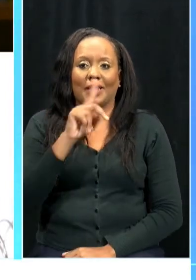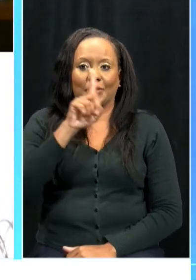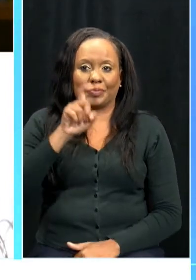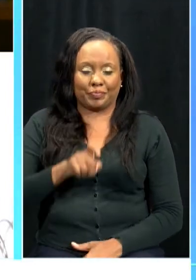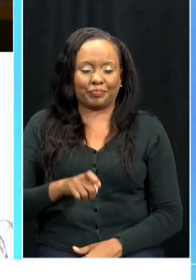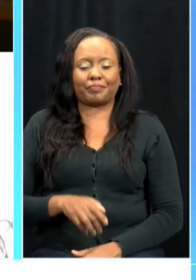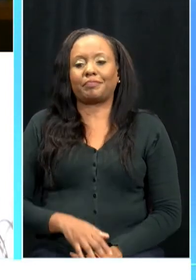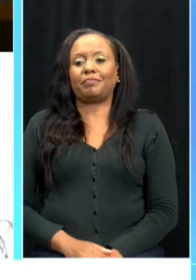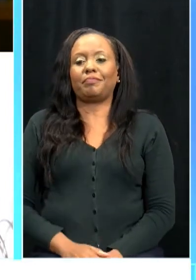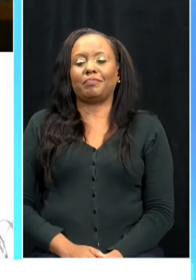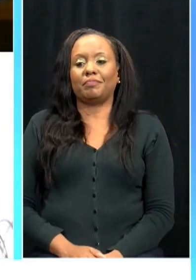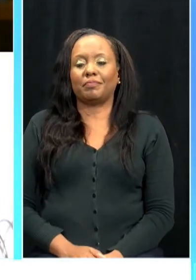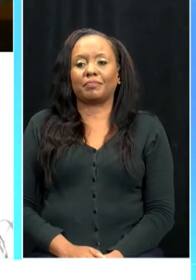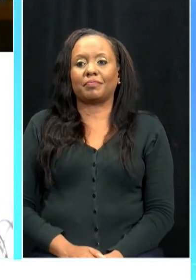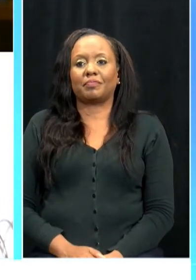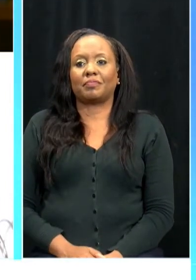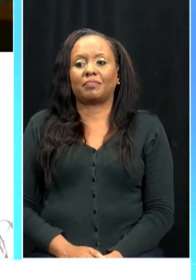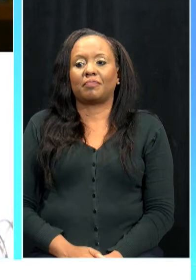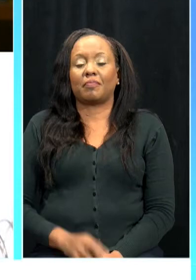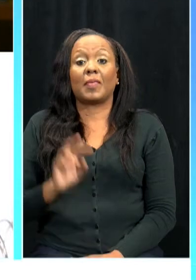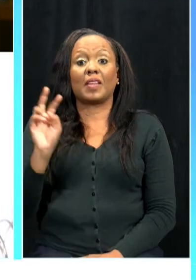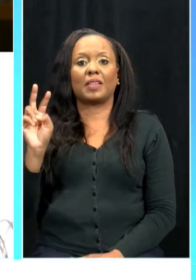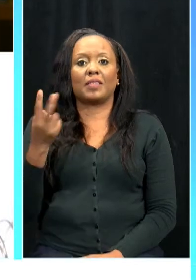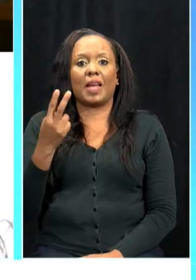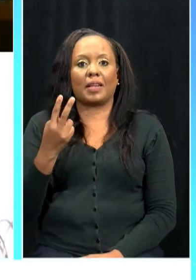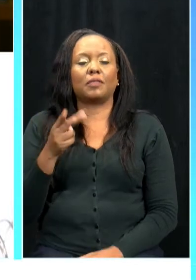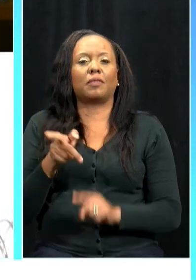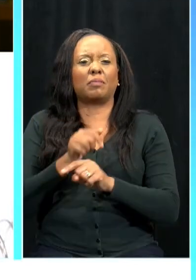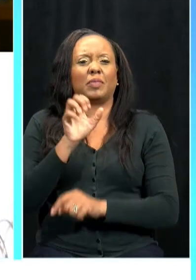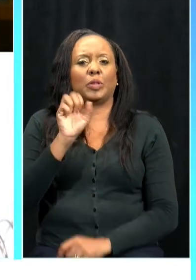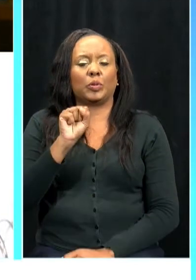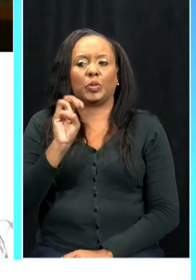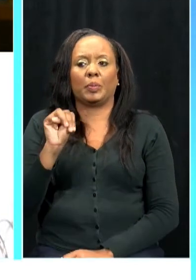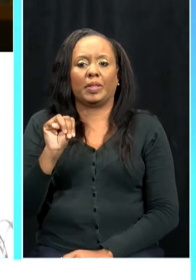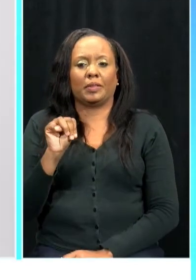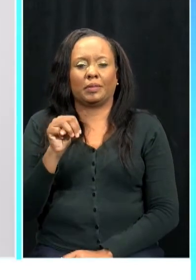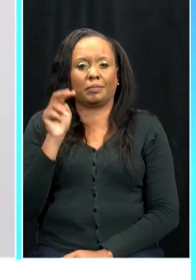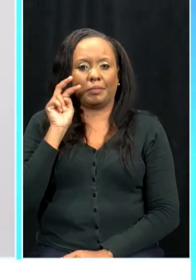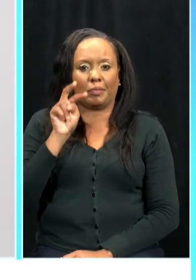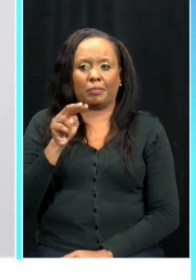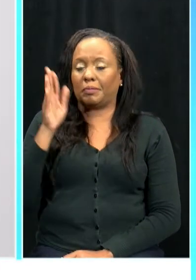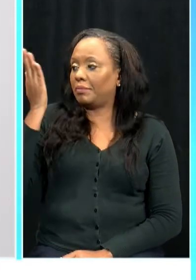comment that we have from our social media audience.